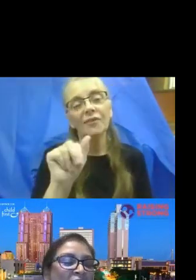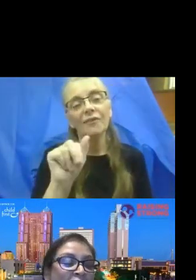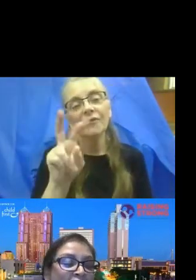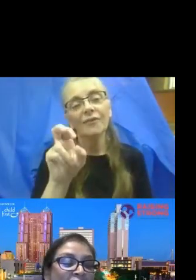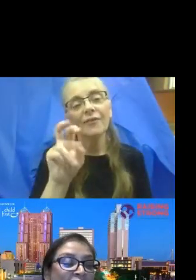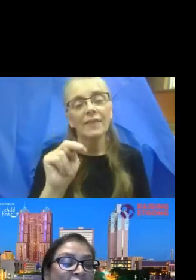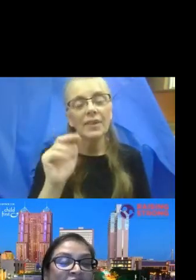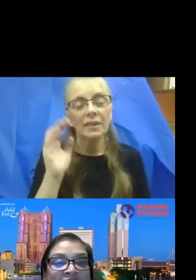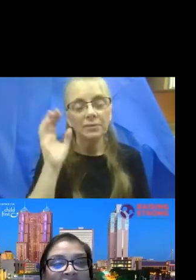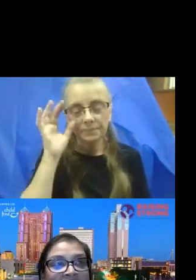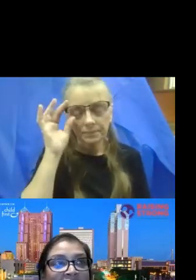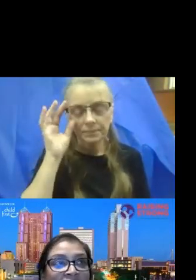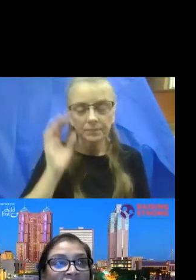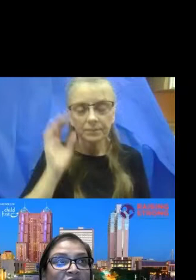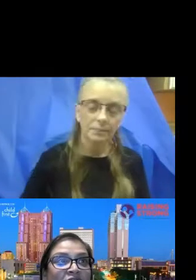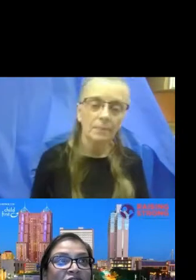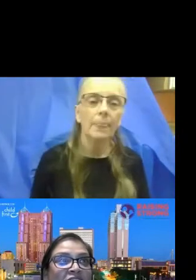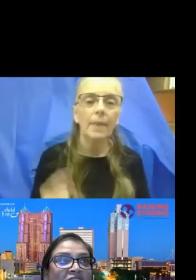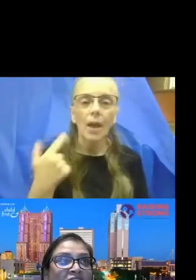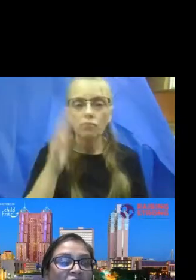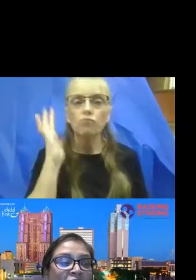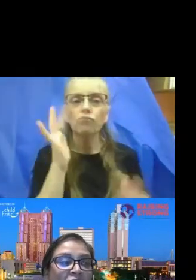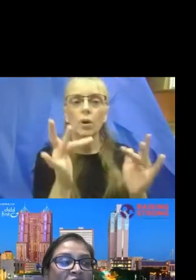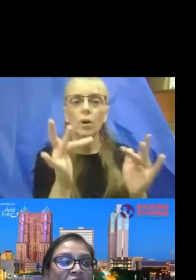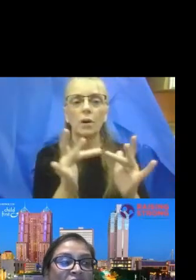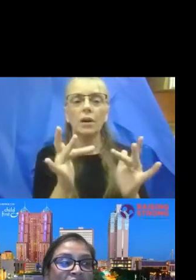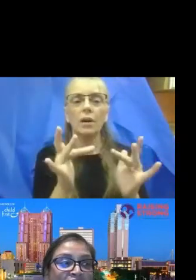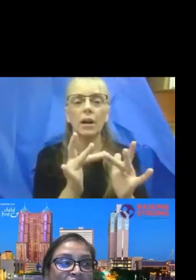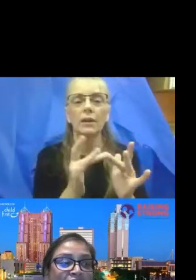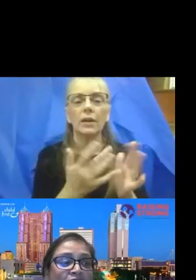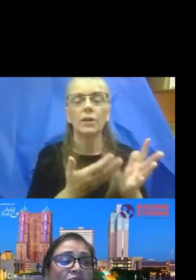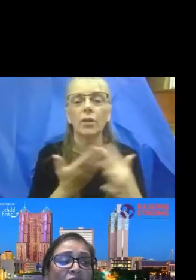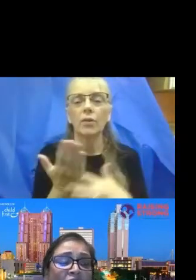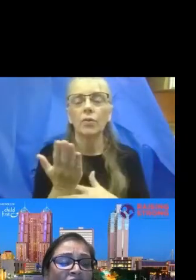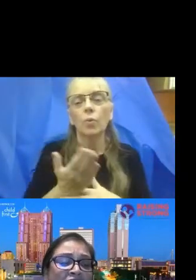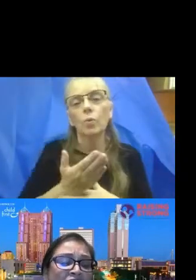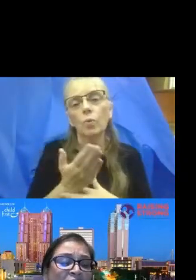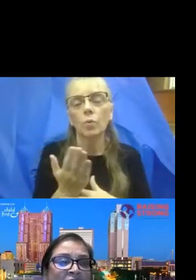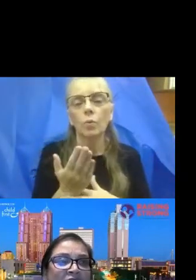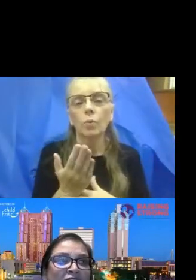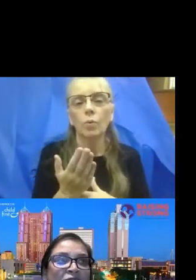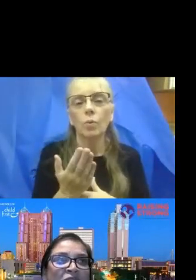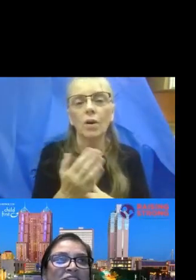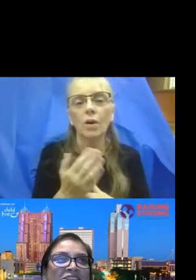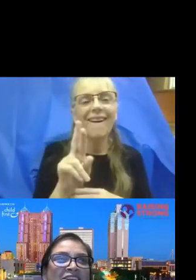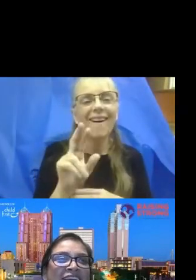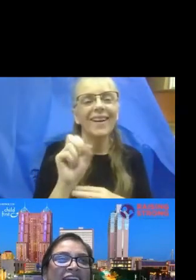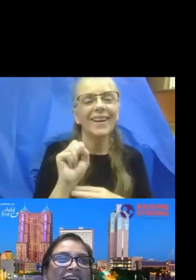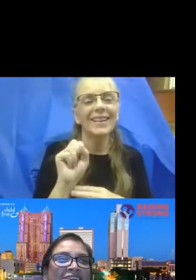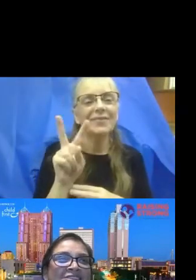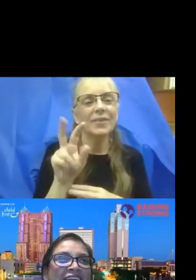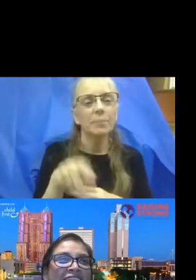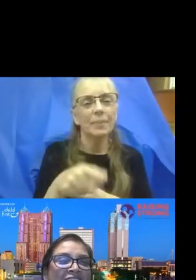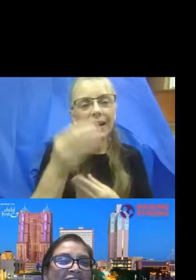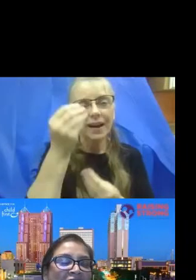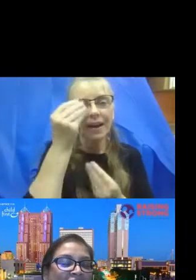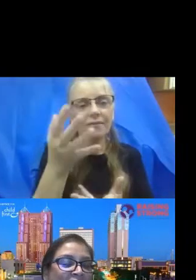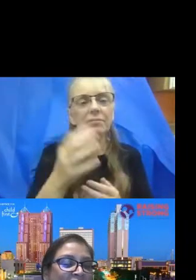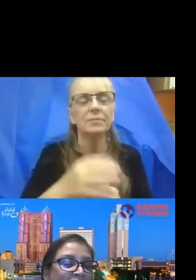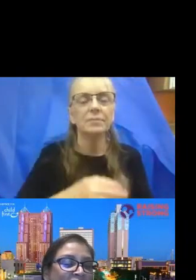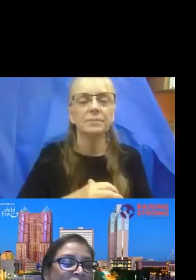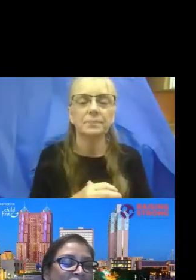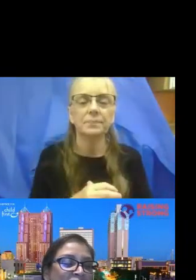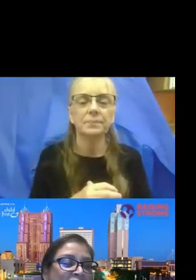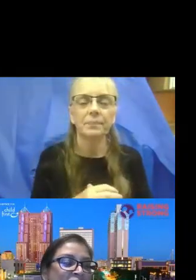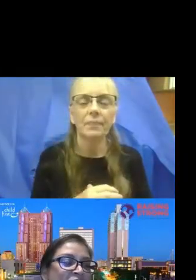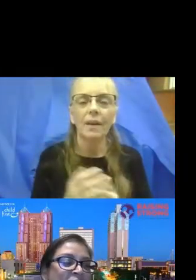And Raven, we will get in contact with you via your RSVP information and